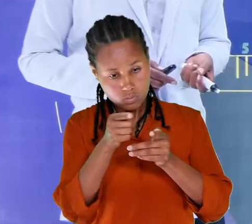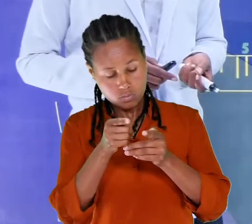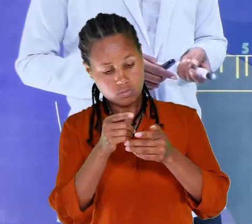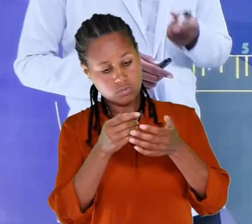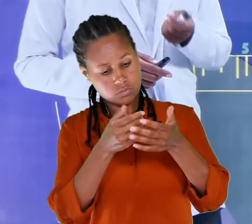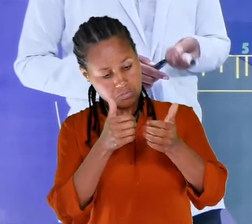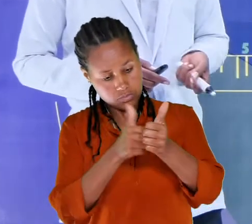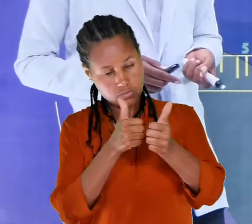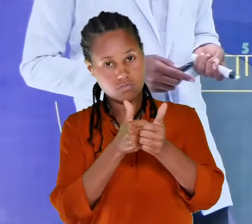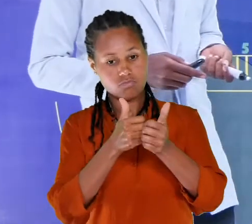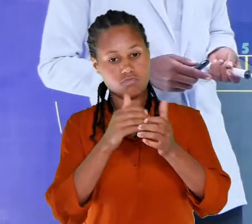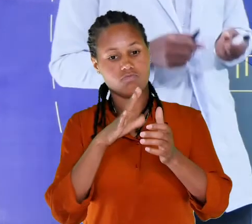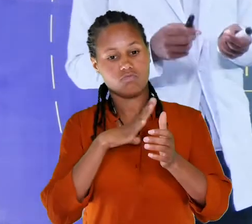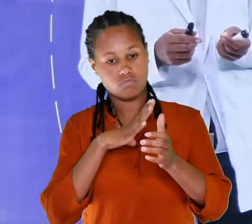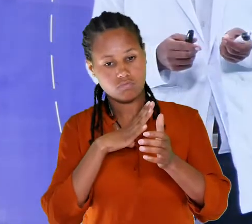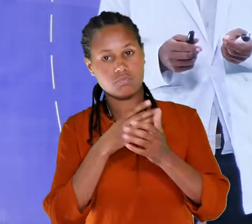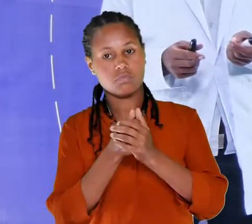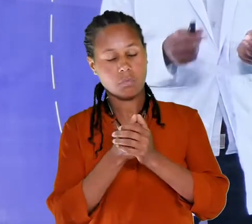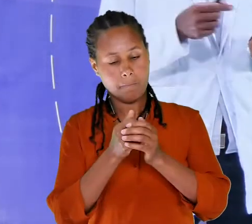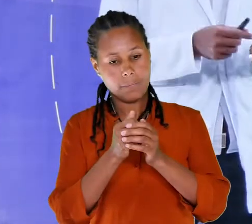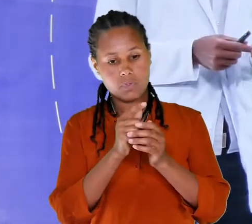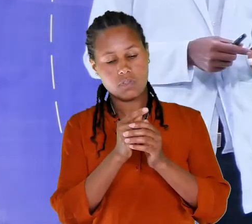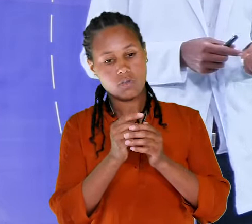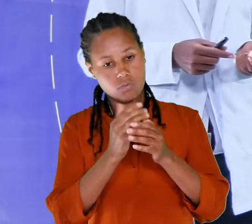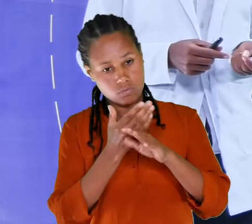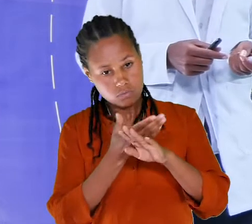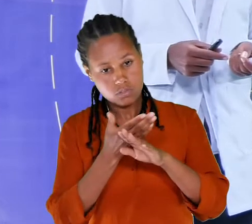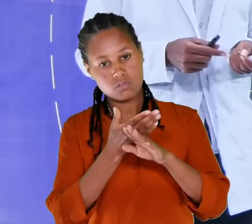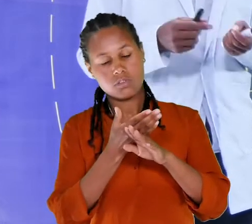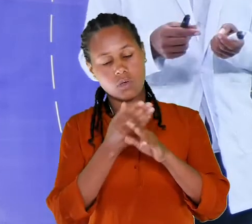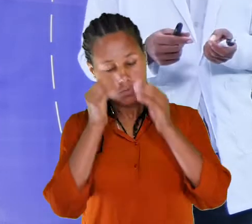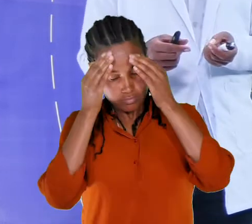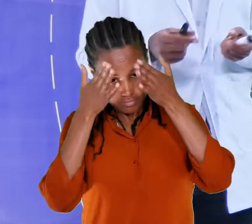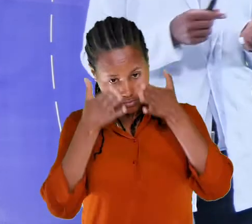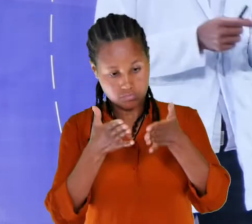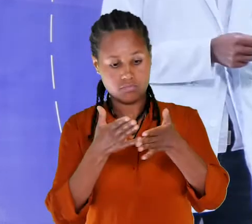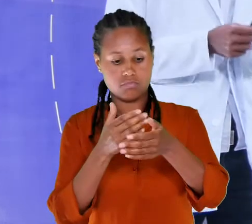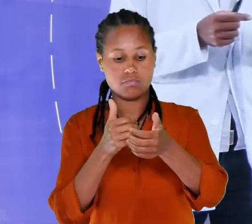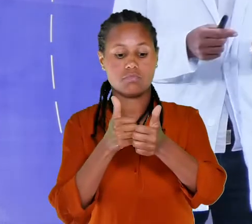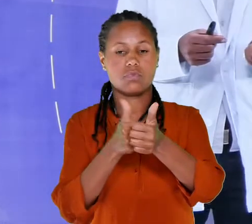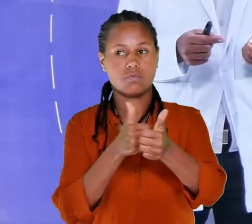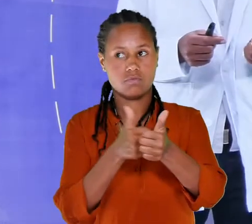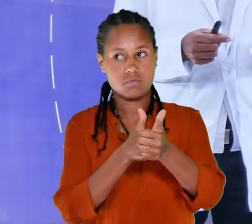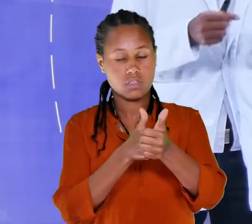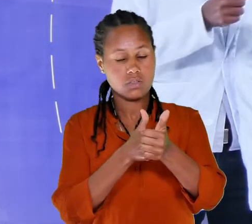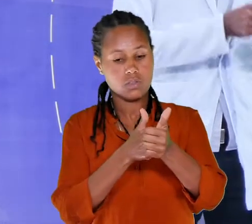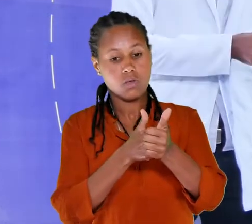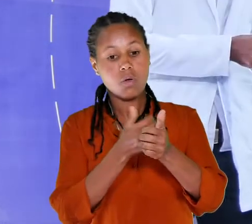track. If not, please follow us, because we are going to